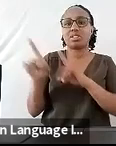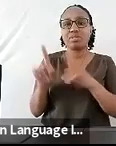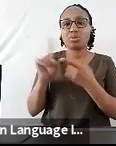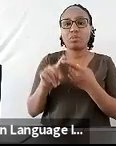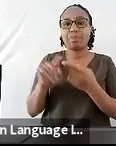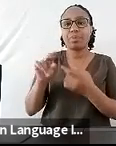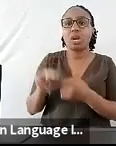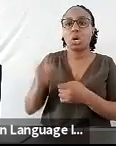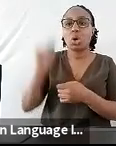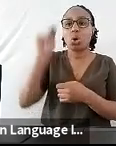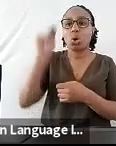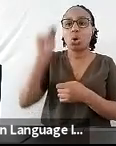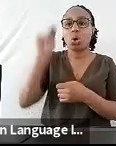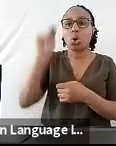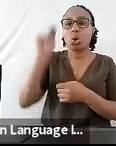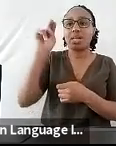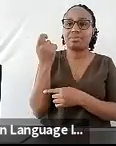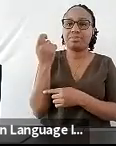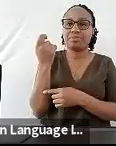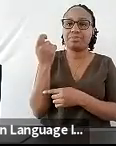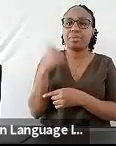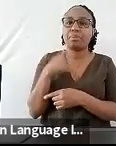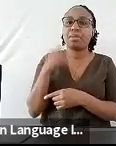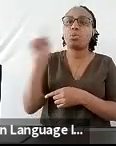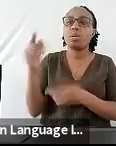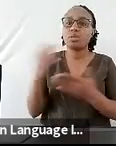went to Sibiloy National Park by motorcycle.